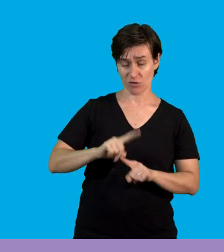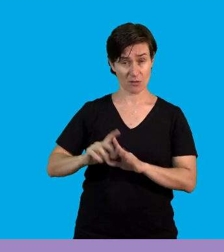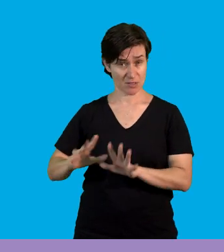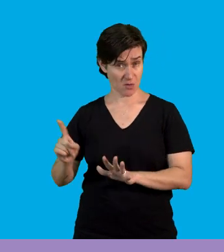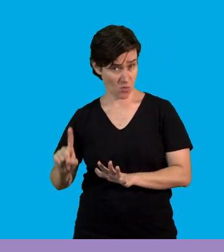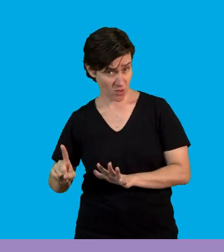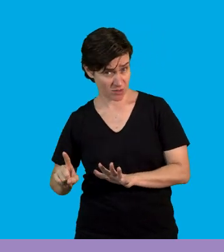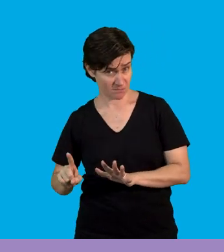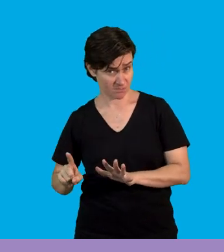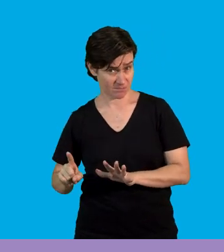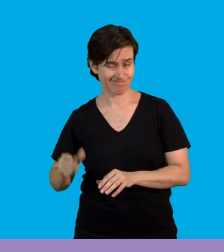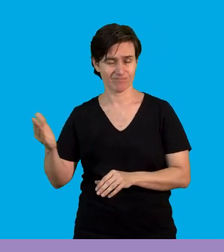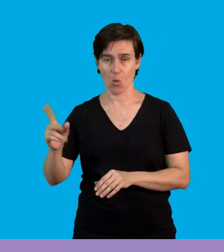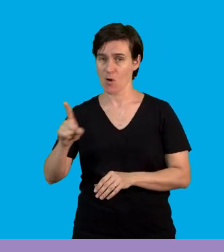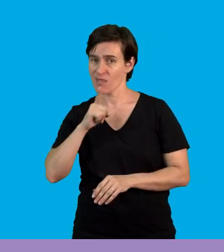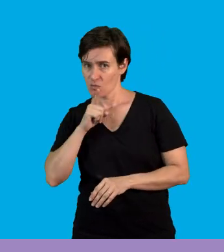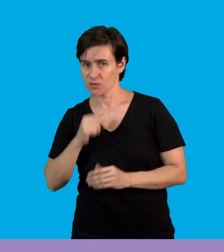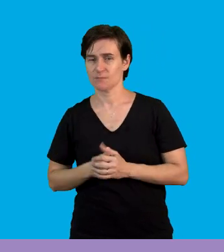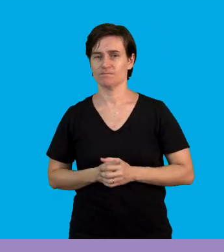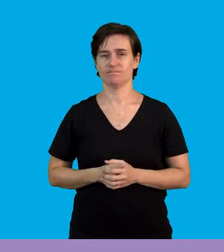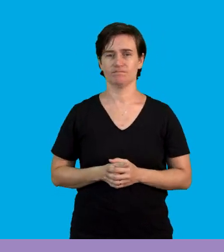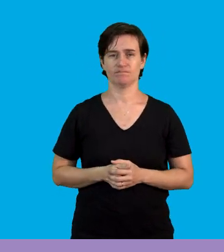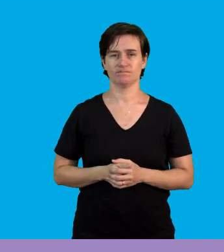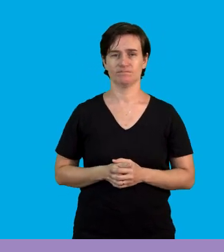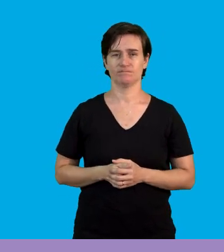100 multiplied by 10 then becomes 8,000.